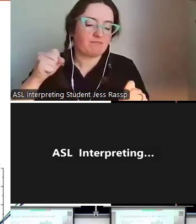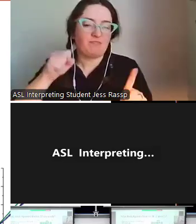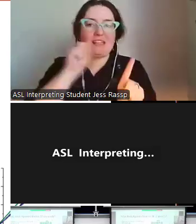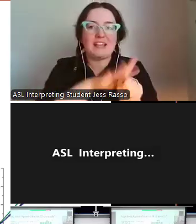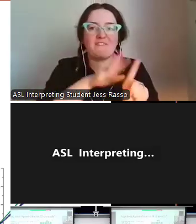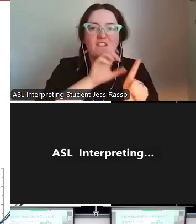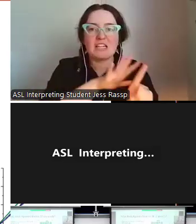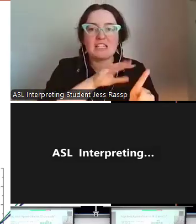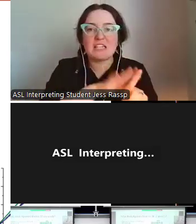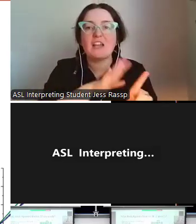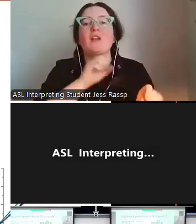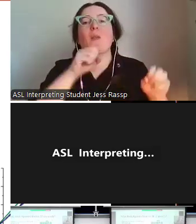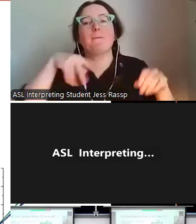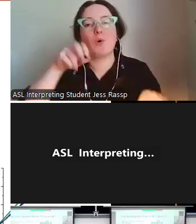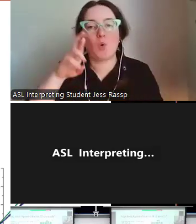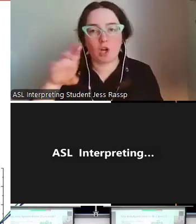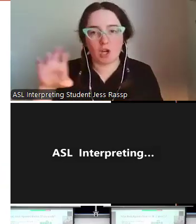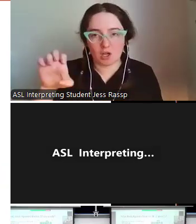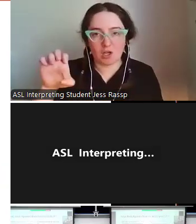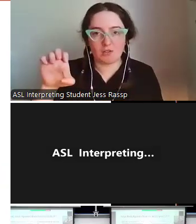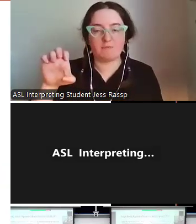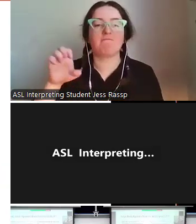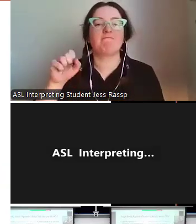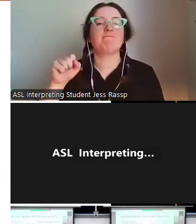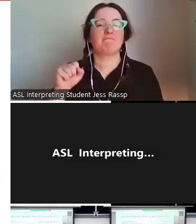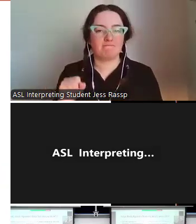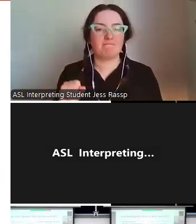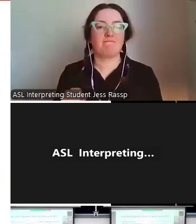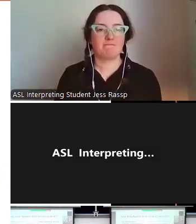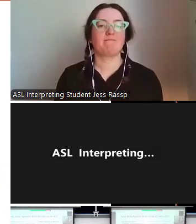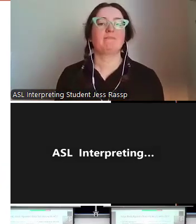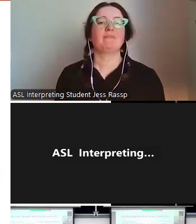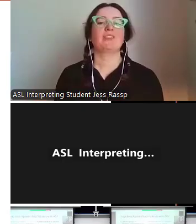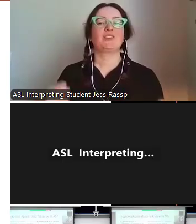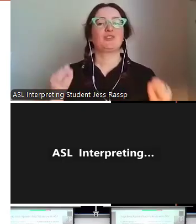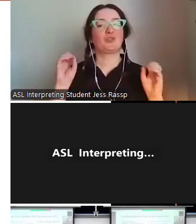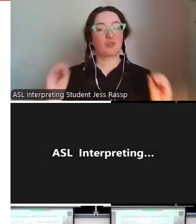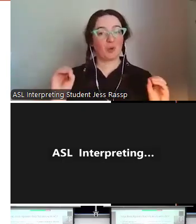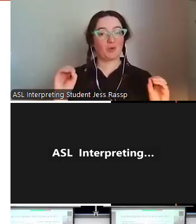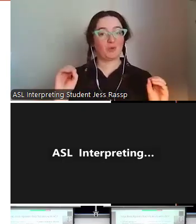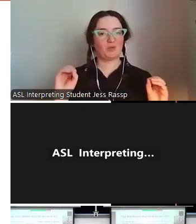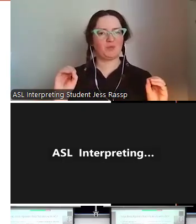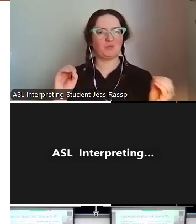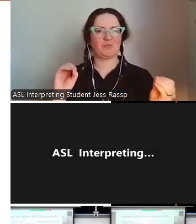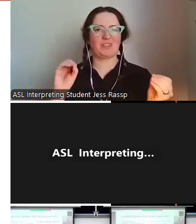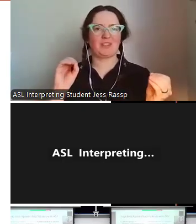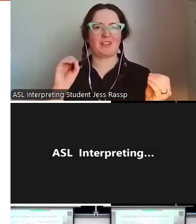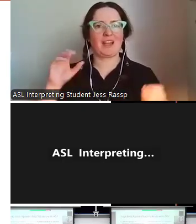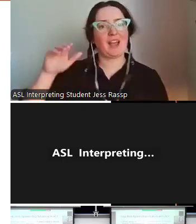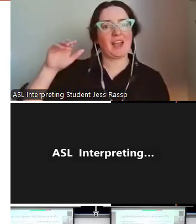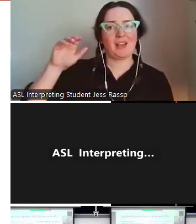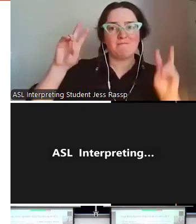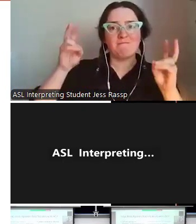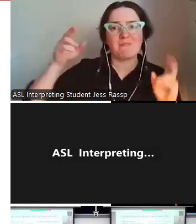Okay? All right. So how does this apamine help with